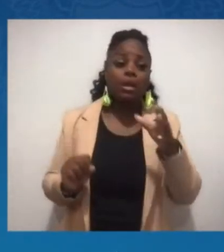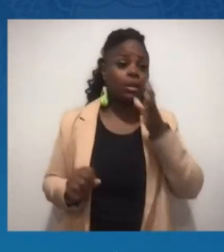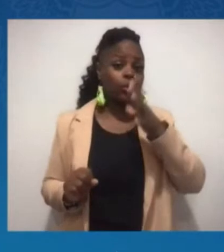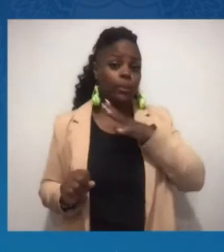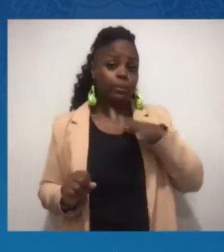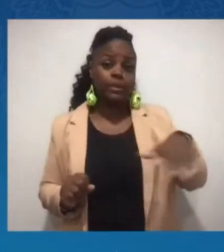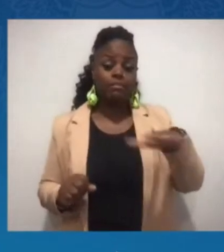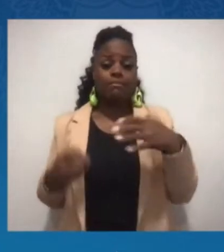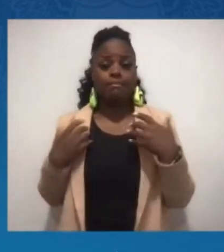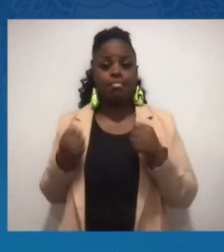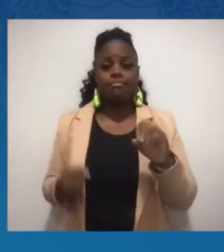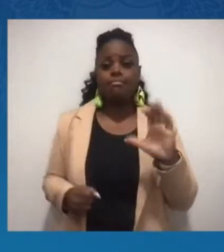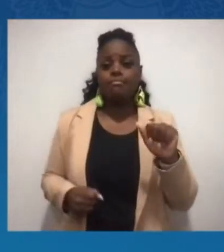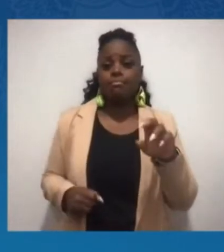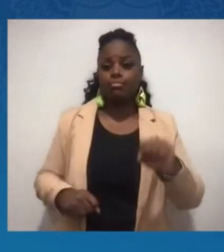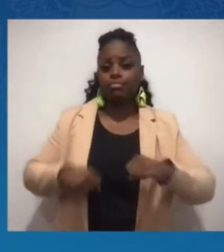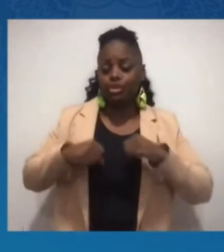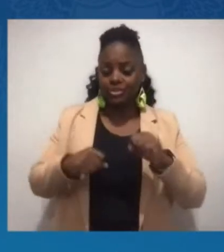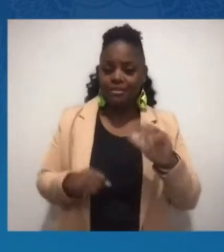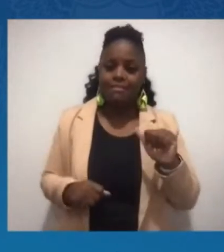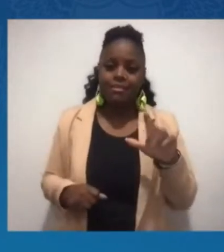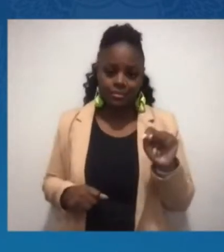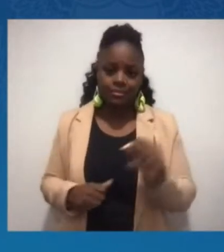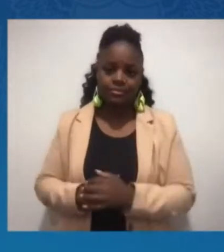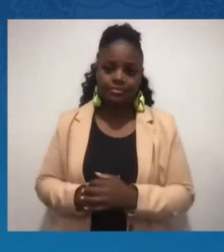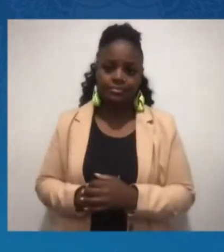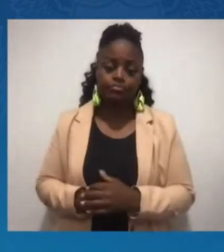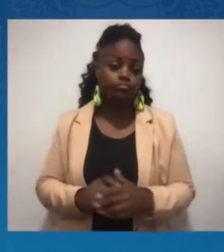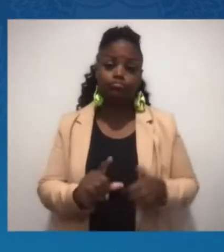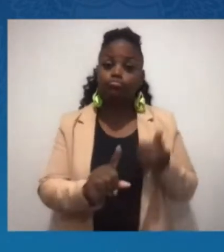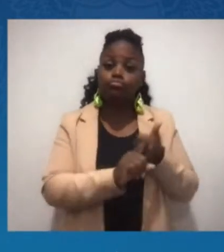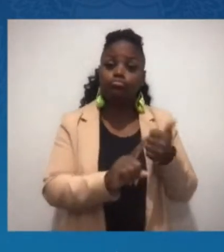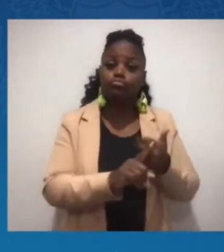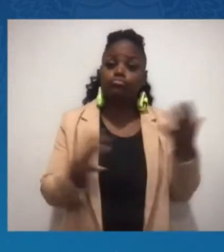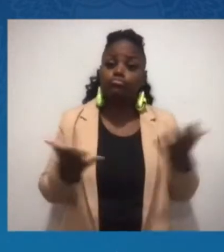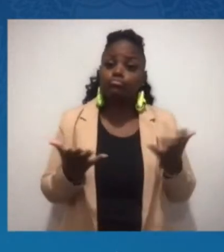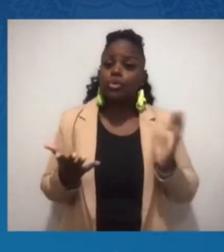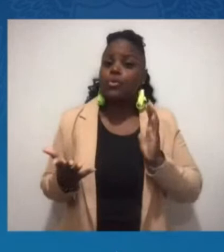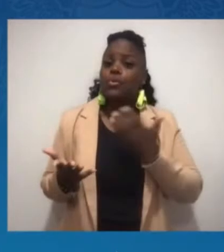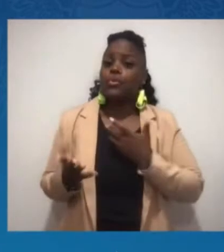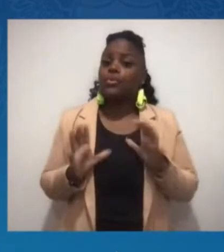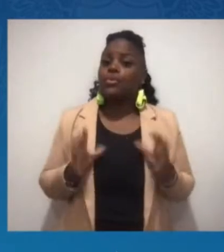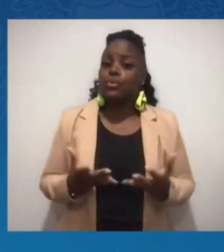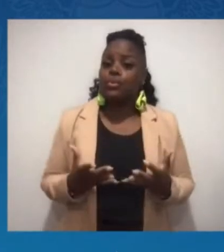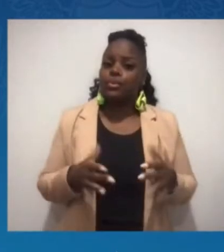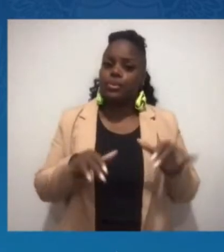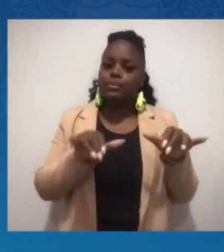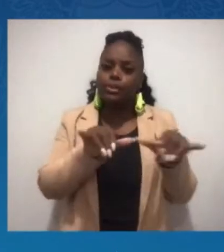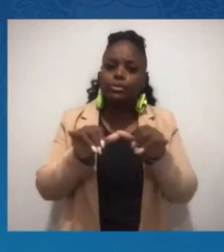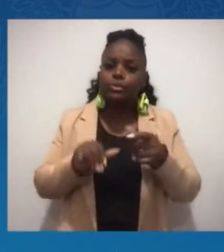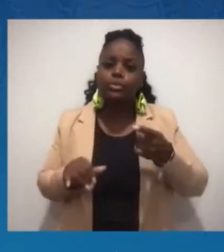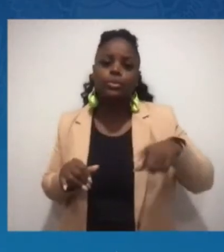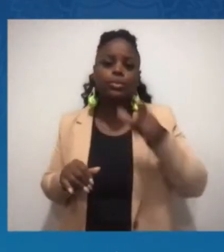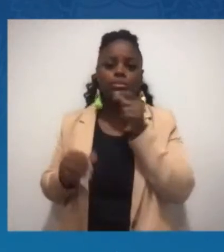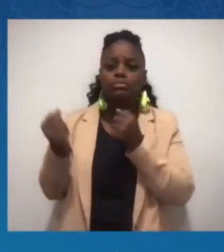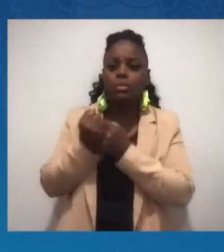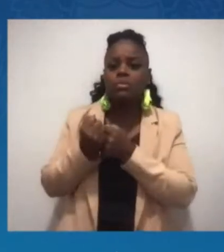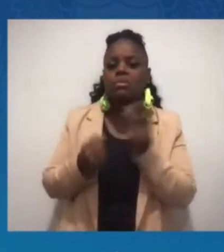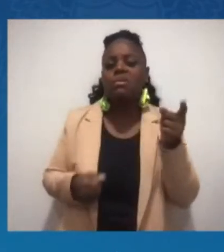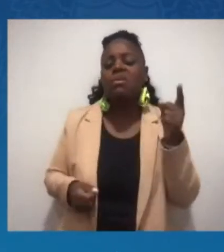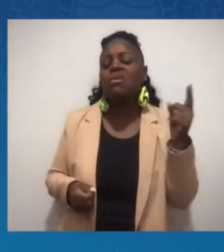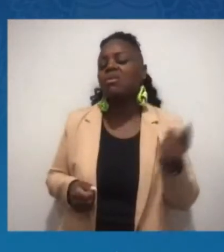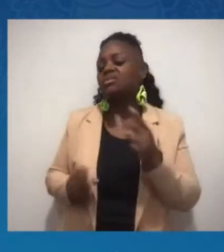earned 100% on NARAL's congressional scorecard. In this time of horrific crisis, we need